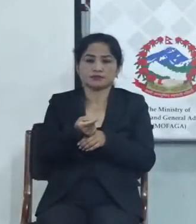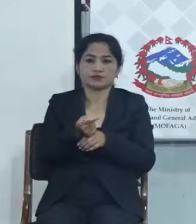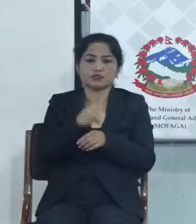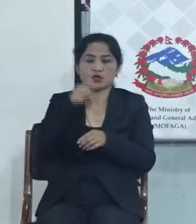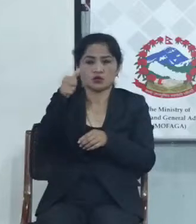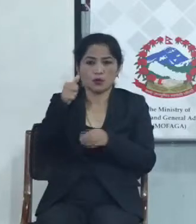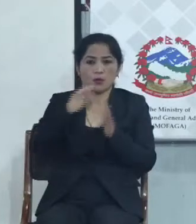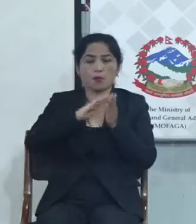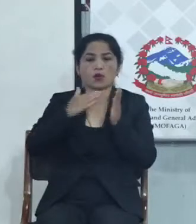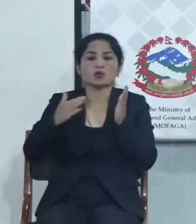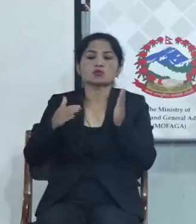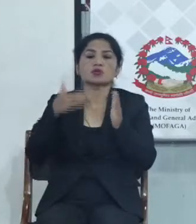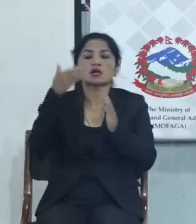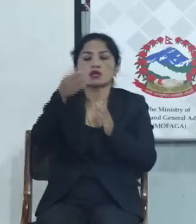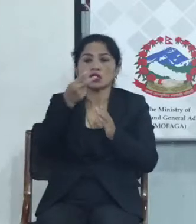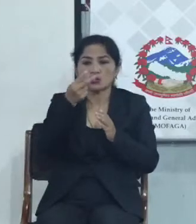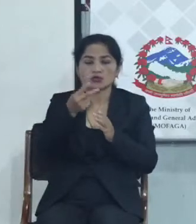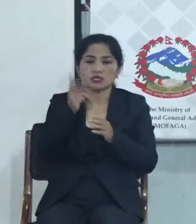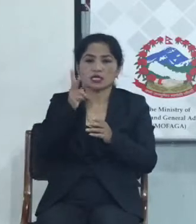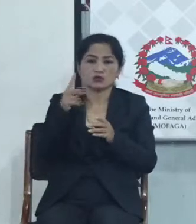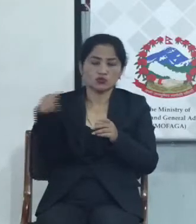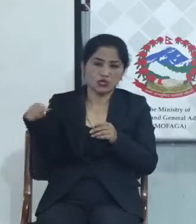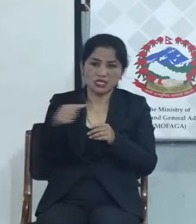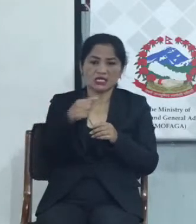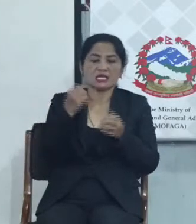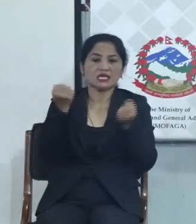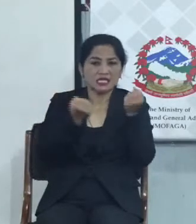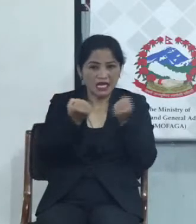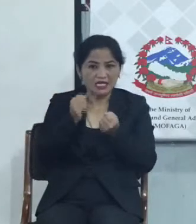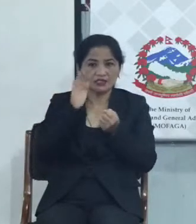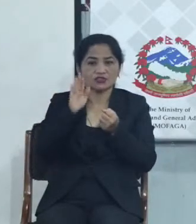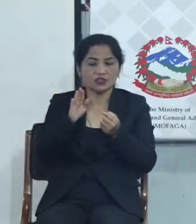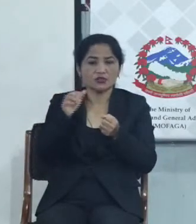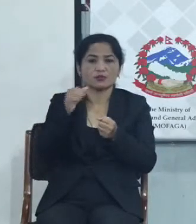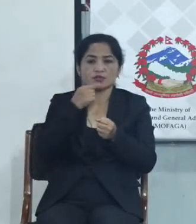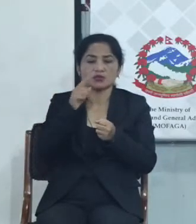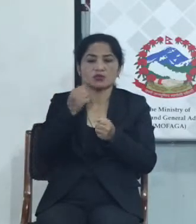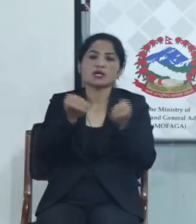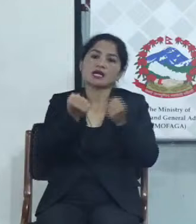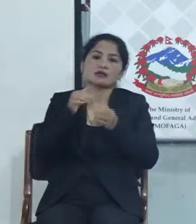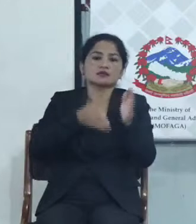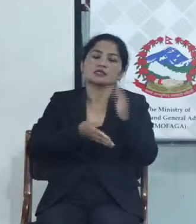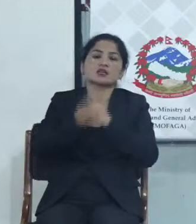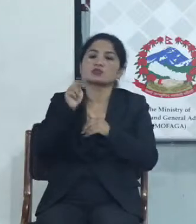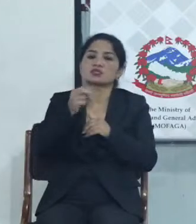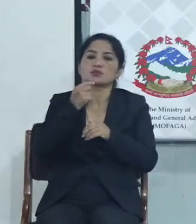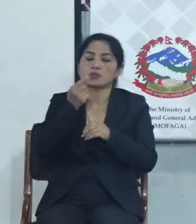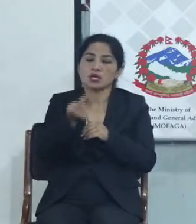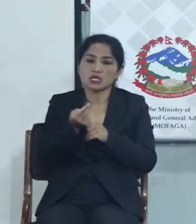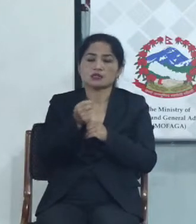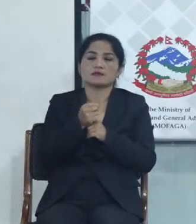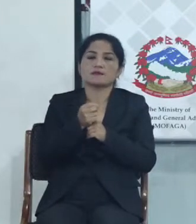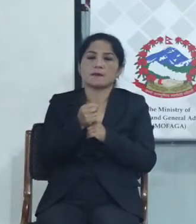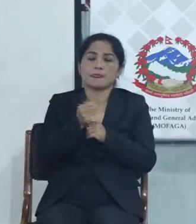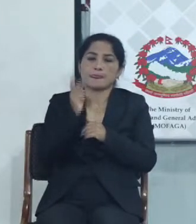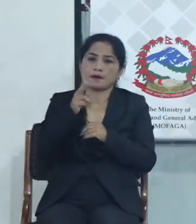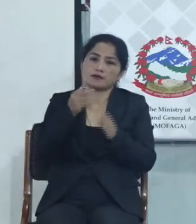and please walk by your foot and across the road. And there was a road, and on the other side there